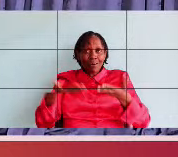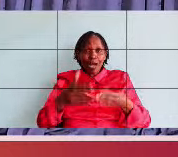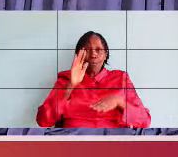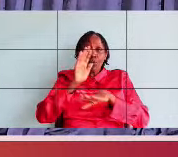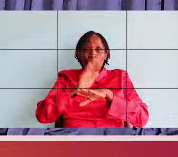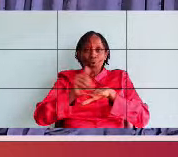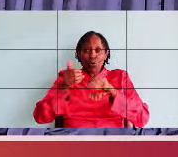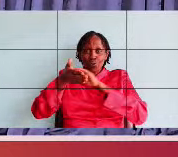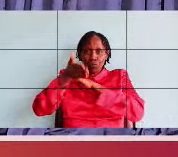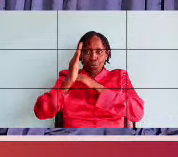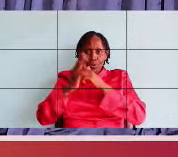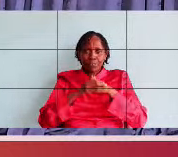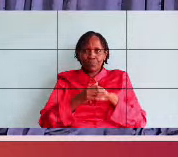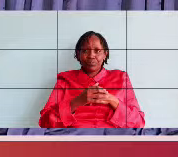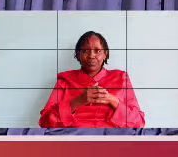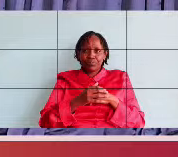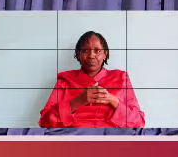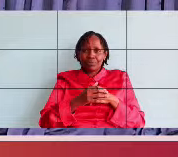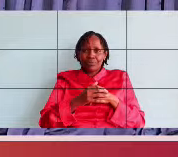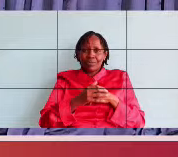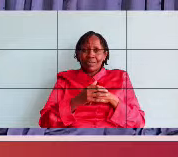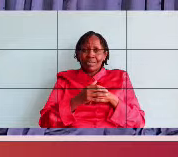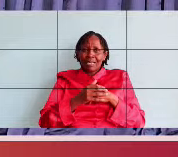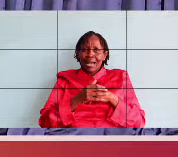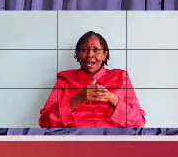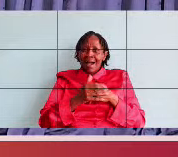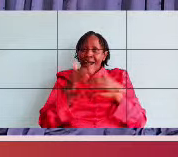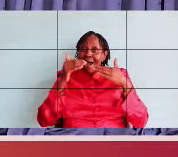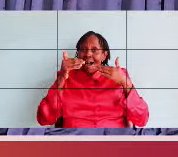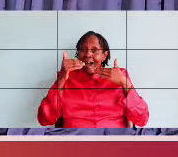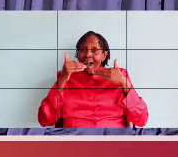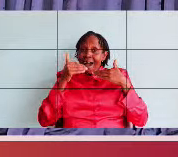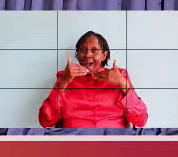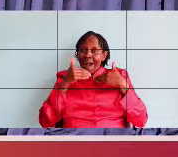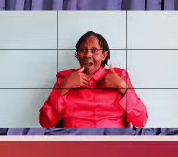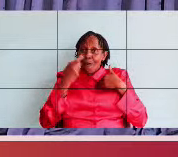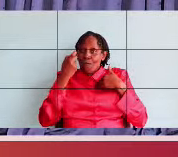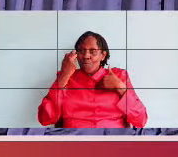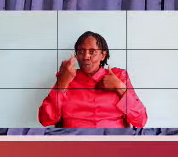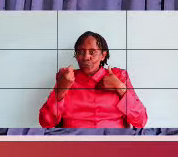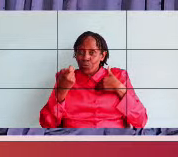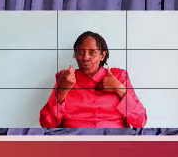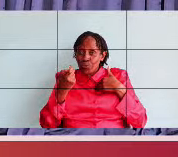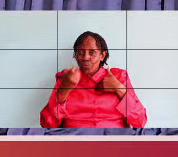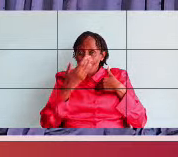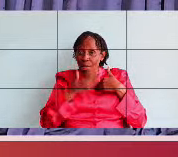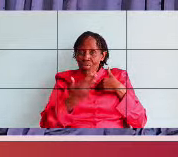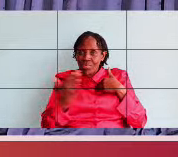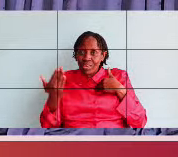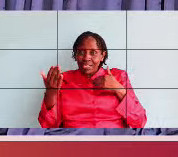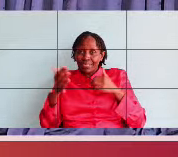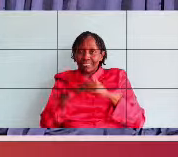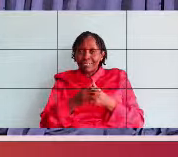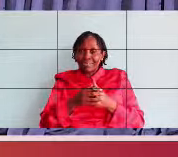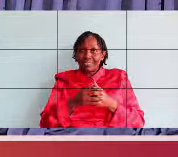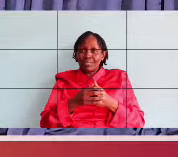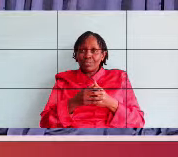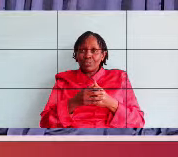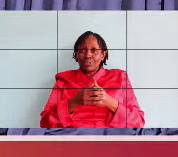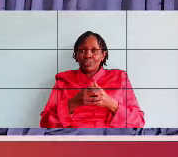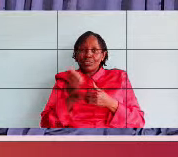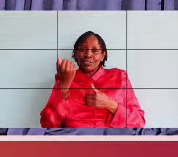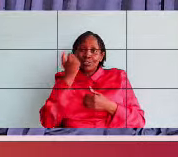this particular time. And there are several things that God challenges Joshua and the people at